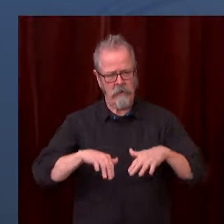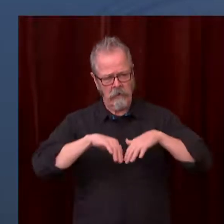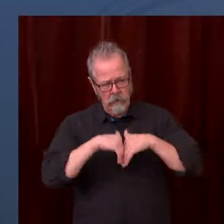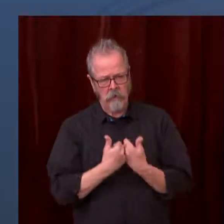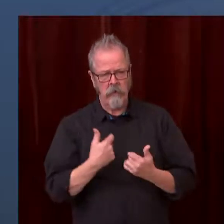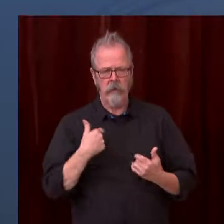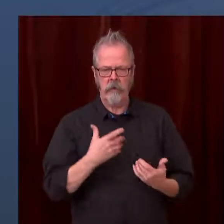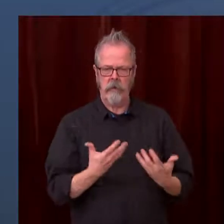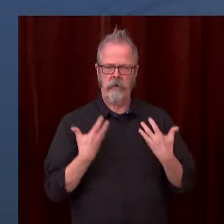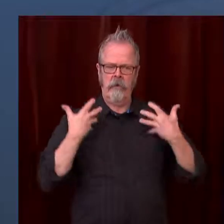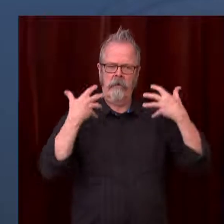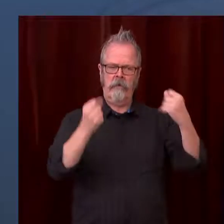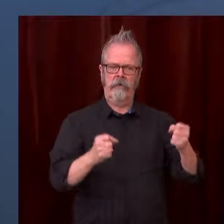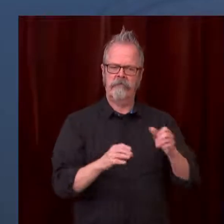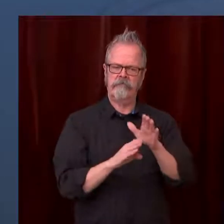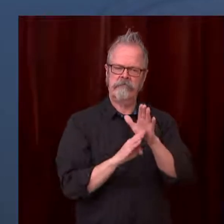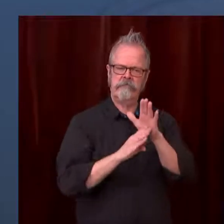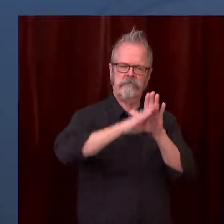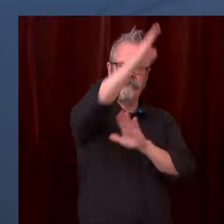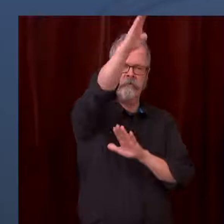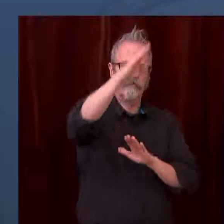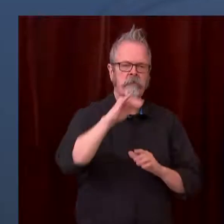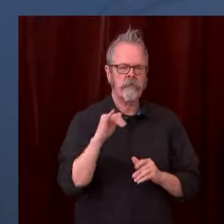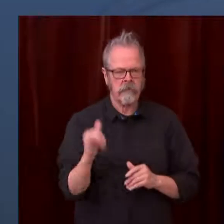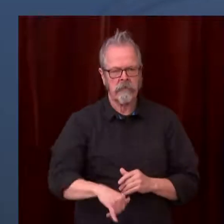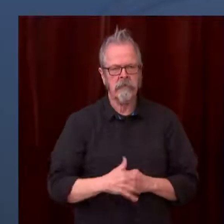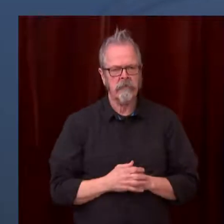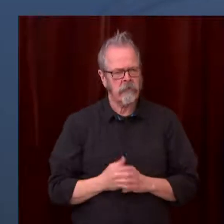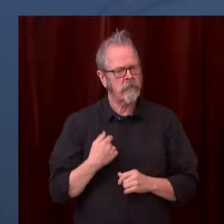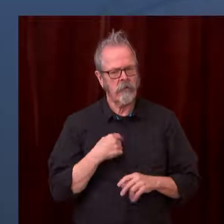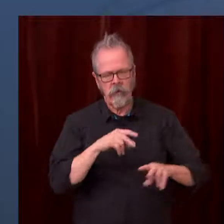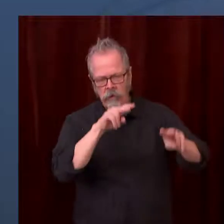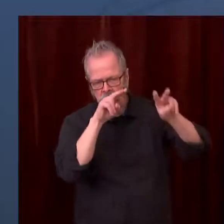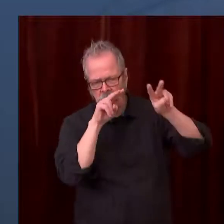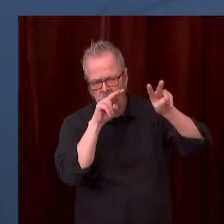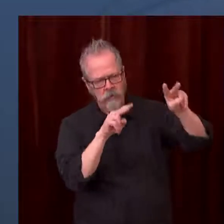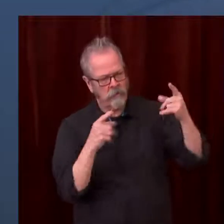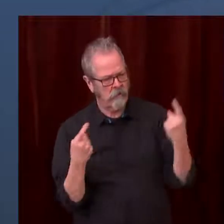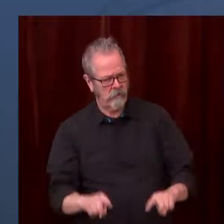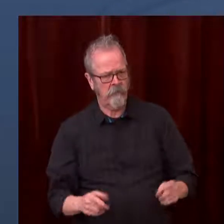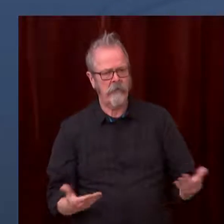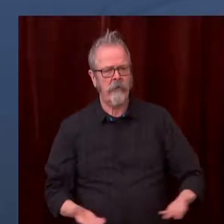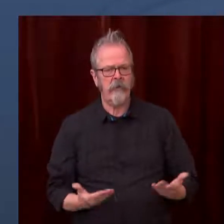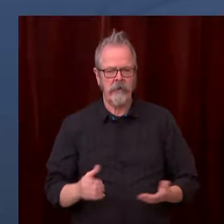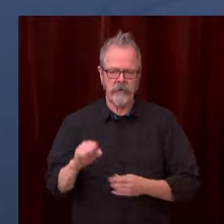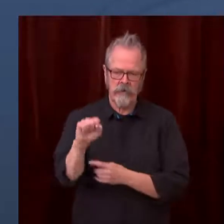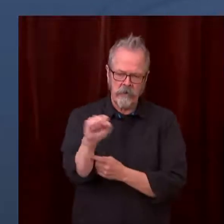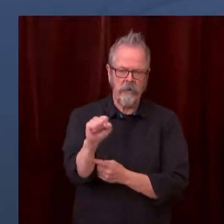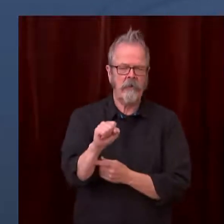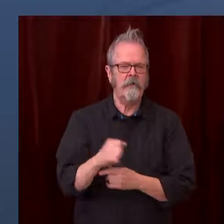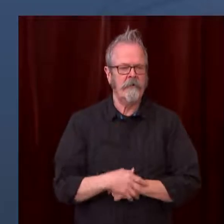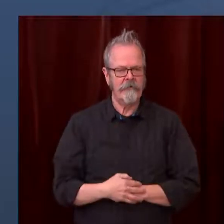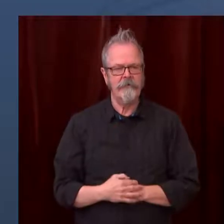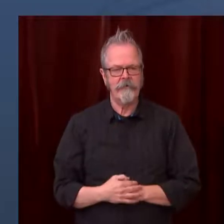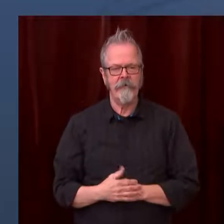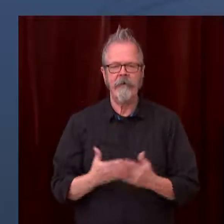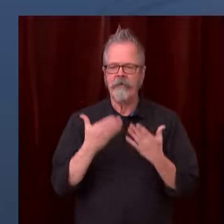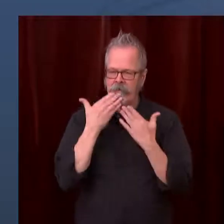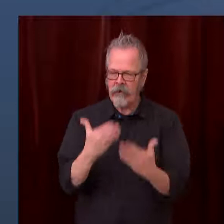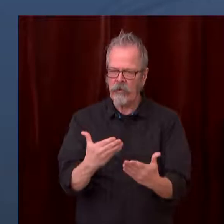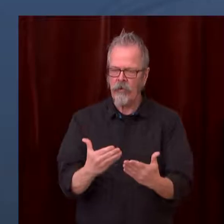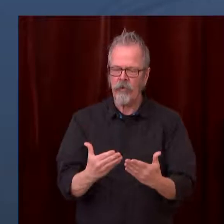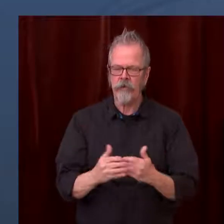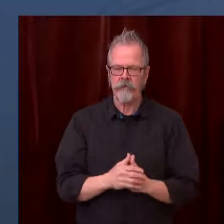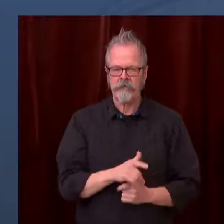are doing it. And I look forward to that happening here in the city of Seattle as soon as possible. Thank you, Governor. Thank you, and thank the city